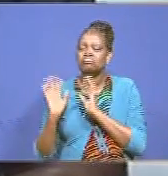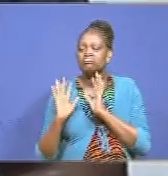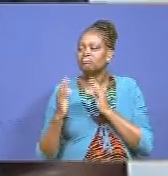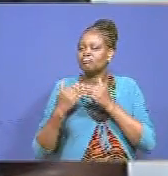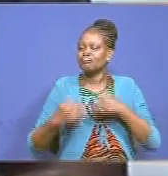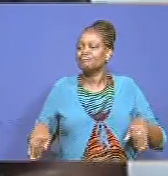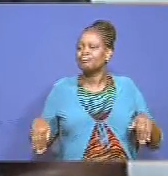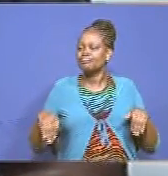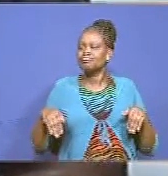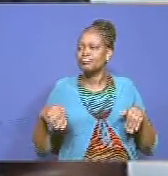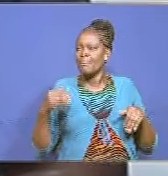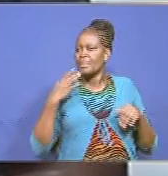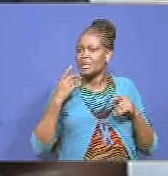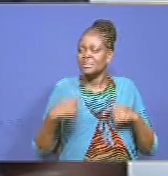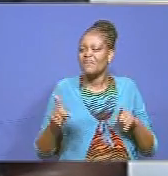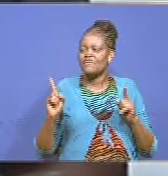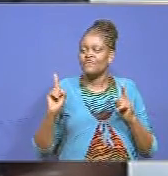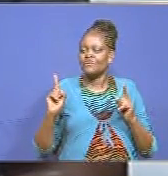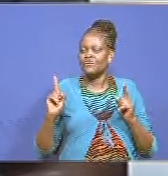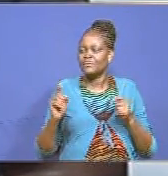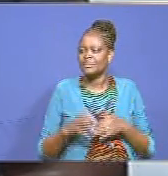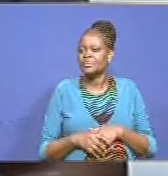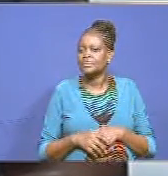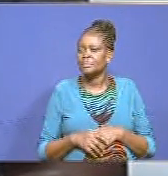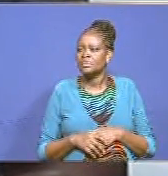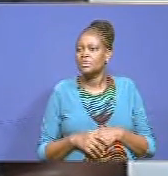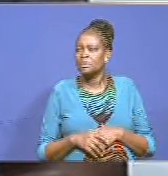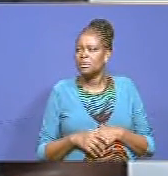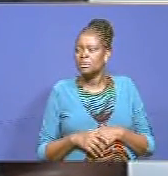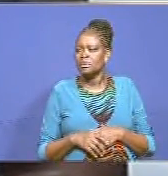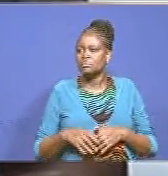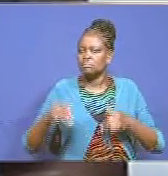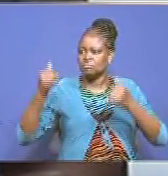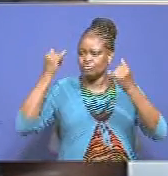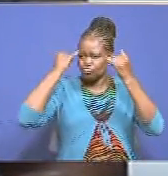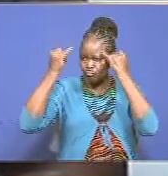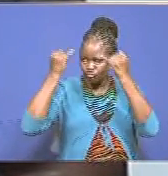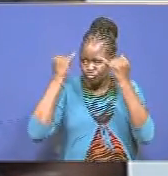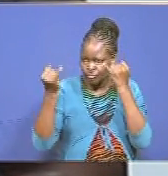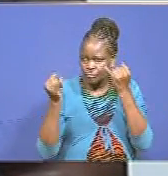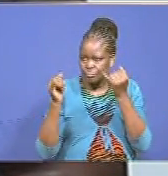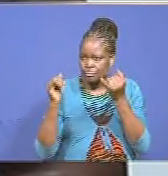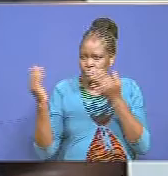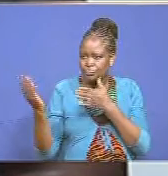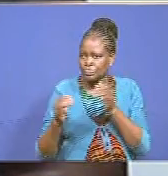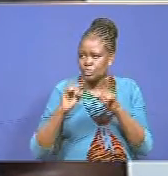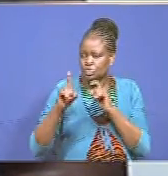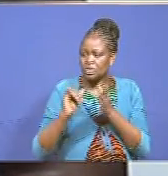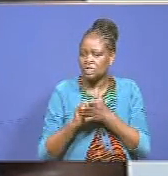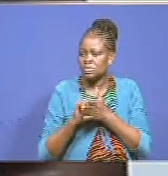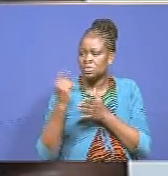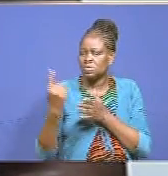see, let them not just bring a suggestion or come up with a question that is only